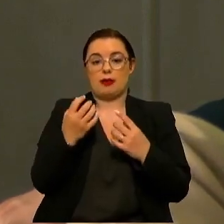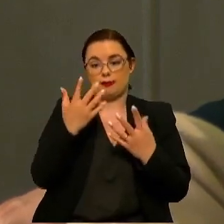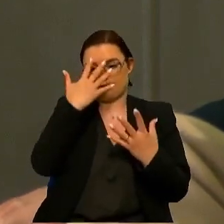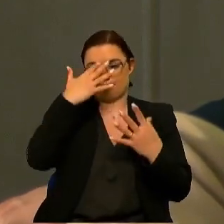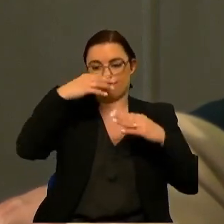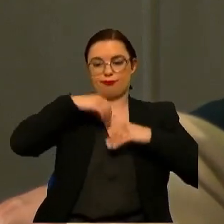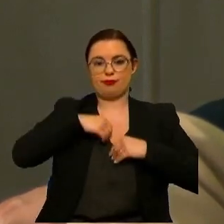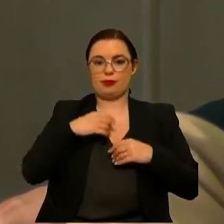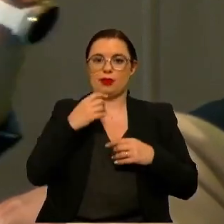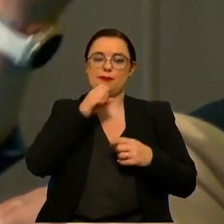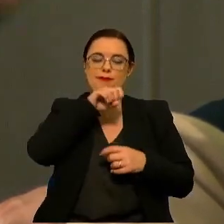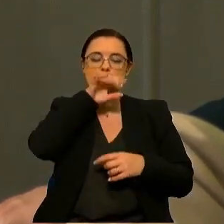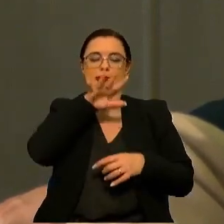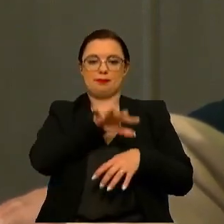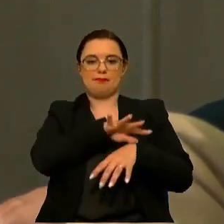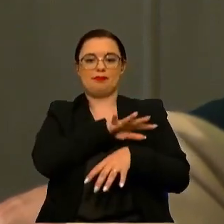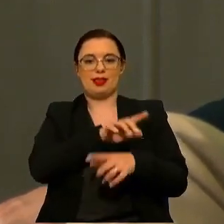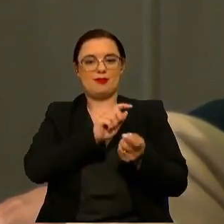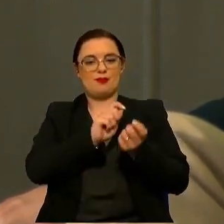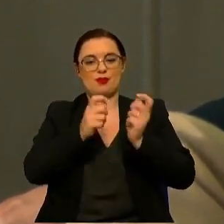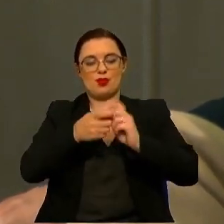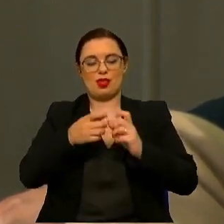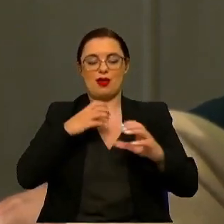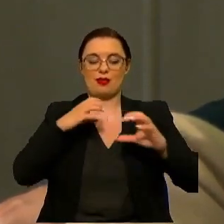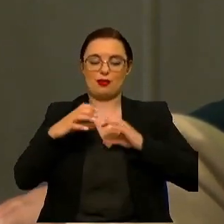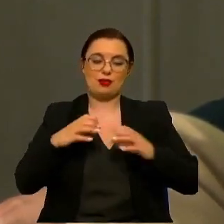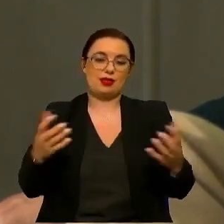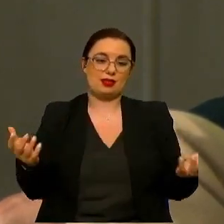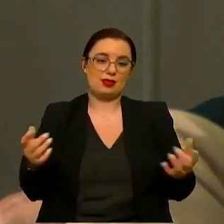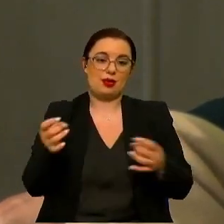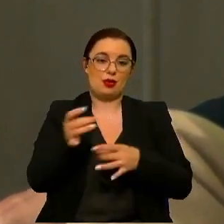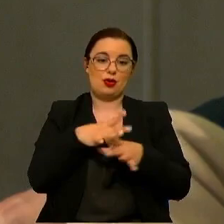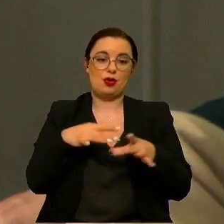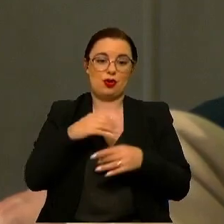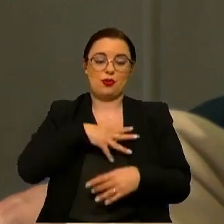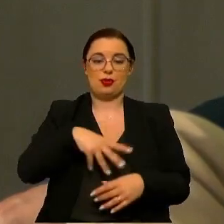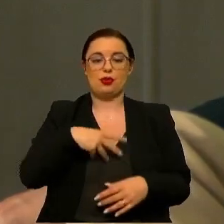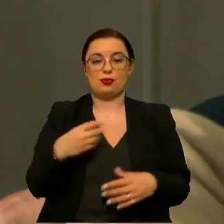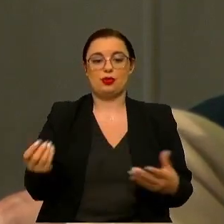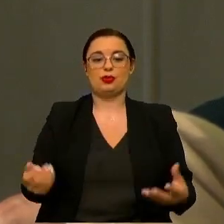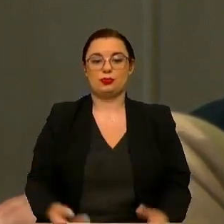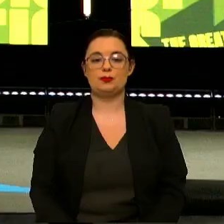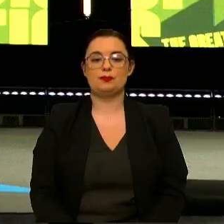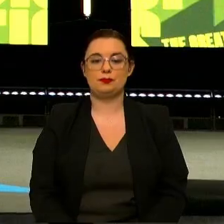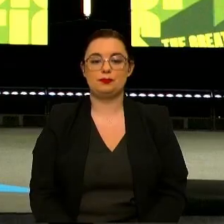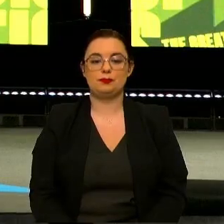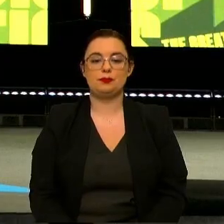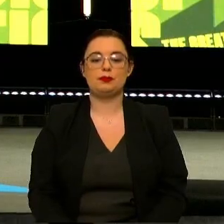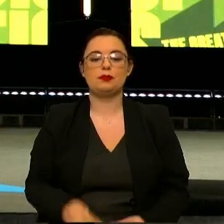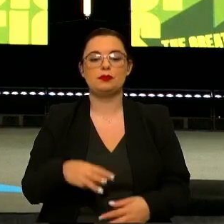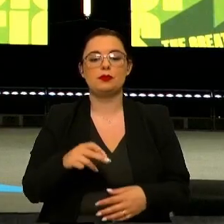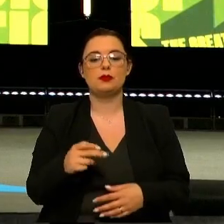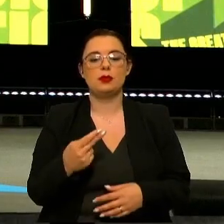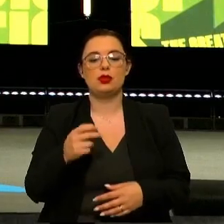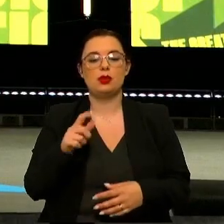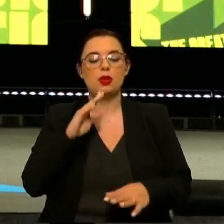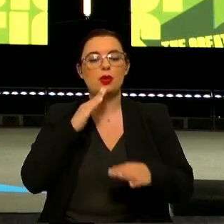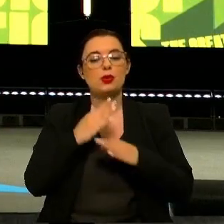more and be trained in other areas. And this is fascinating, and it's changing communication in Europe and in the